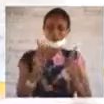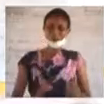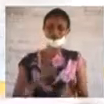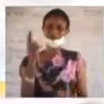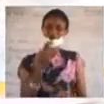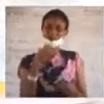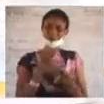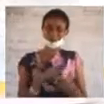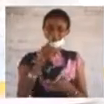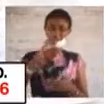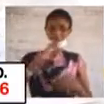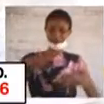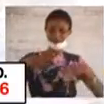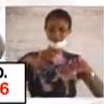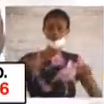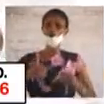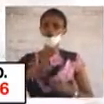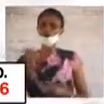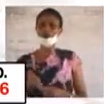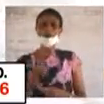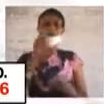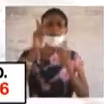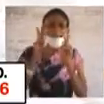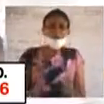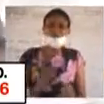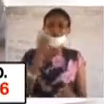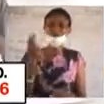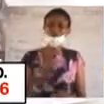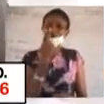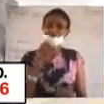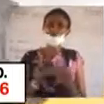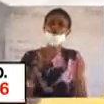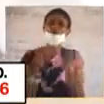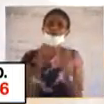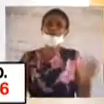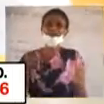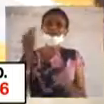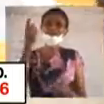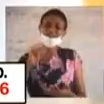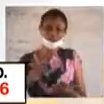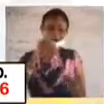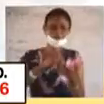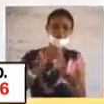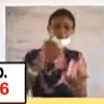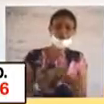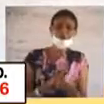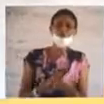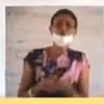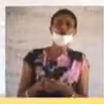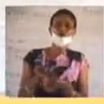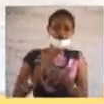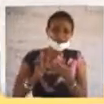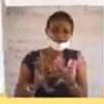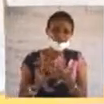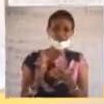health personnel are not recommending drugs for us, we want to take any drug. All